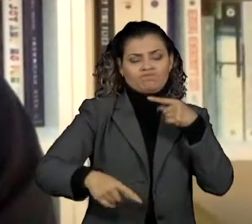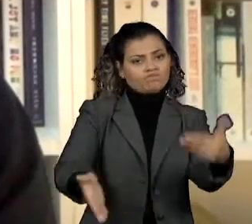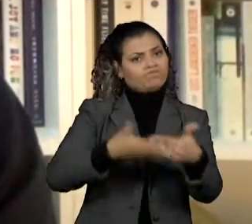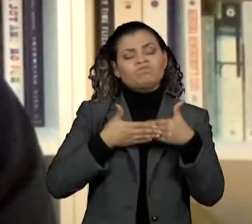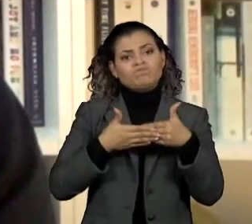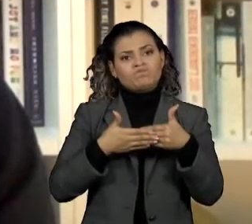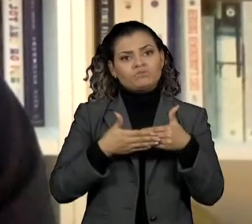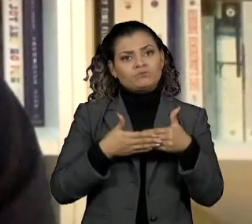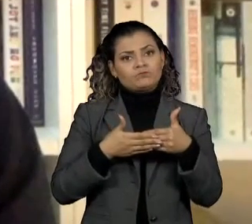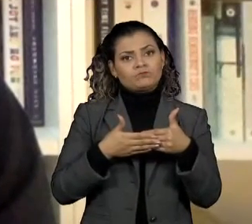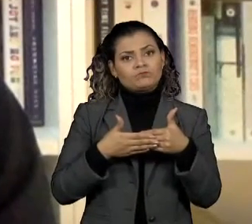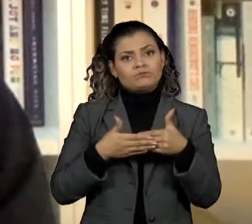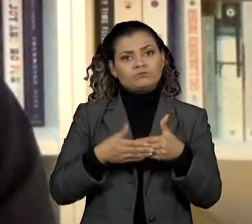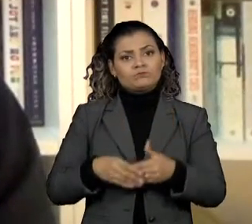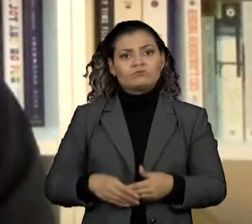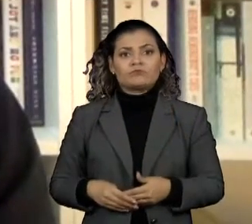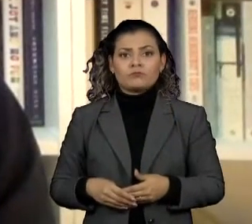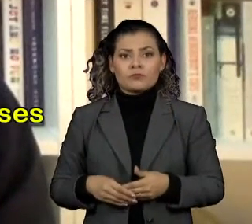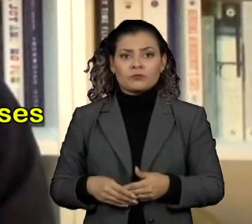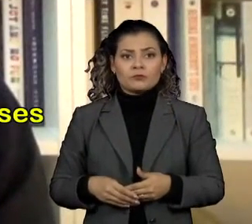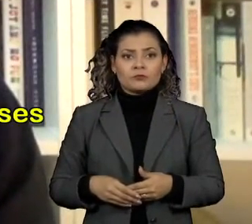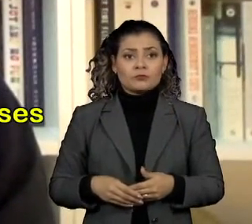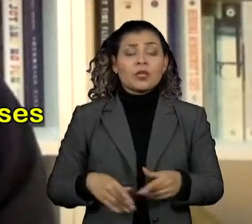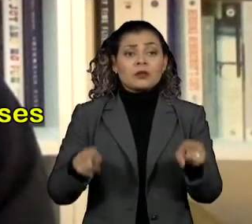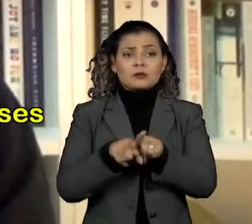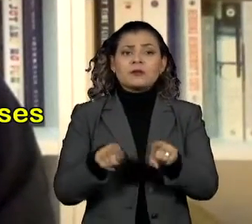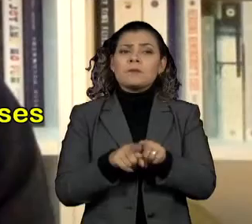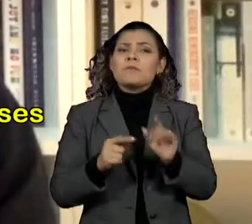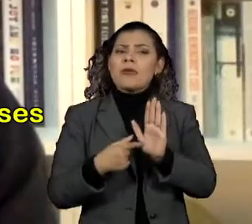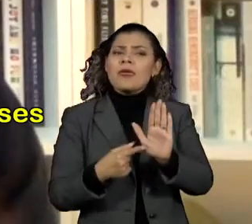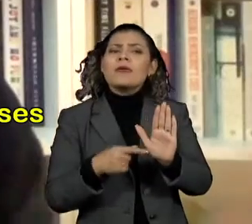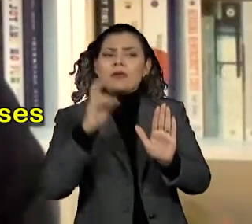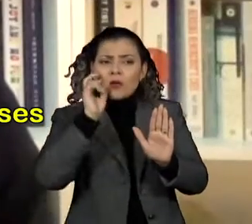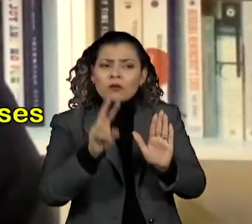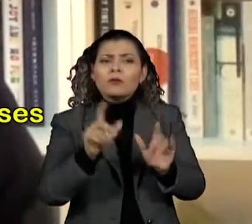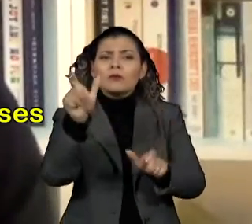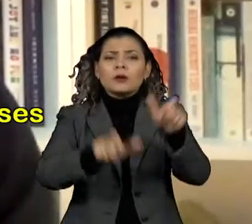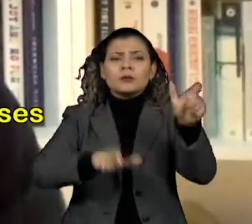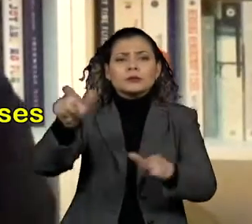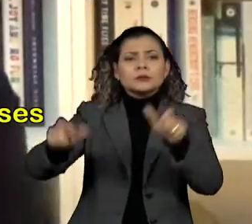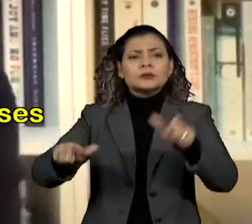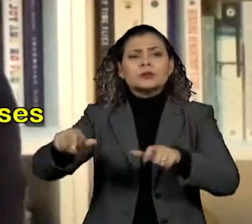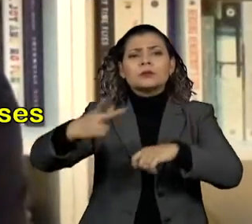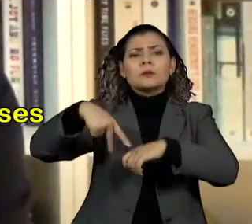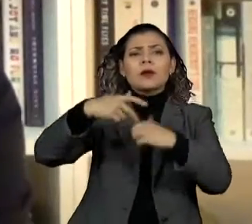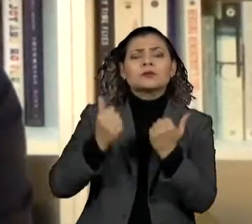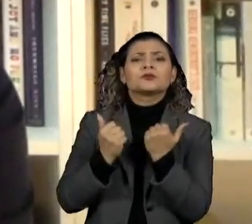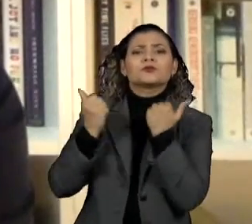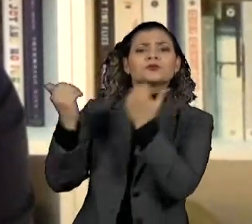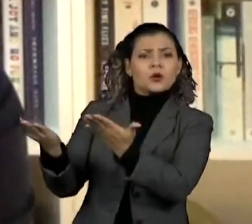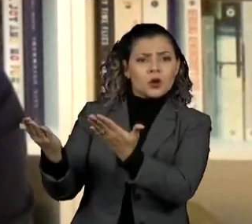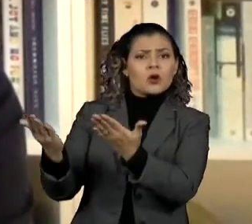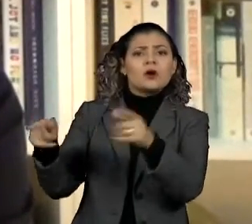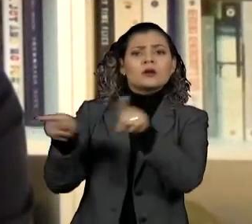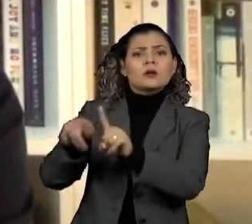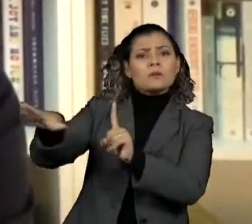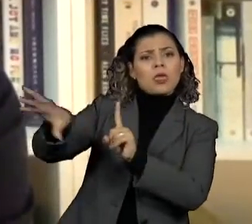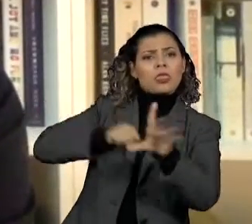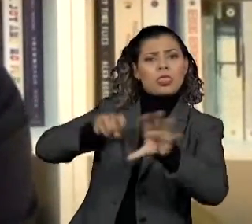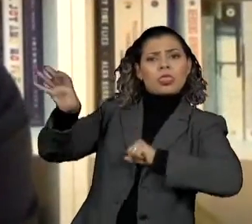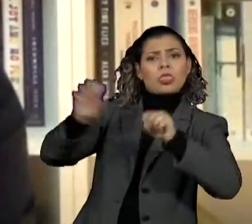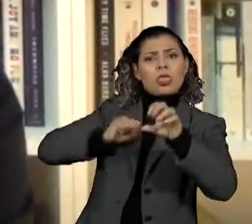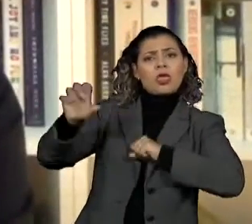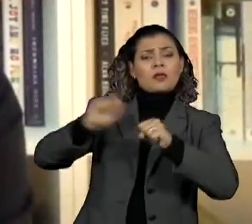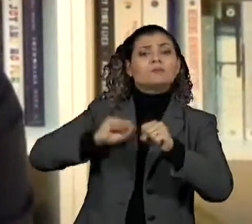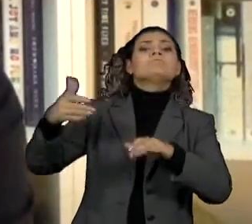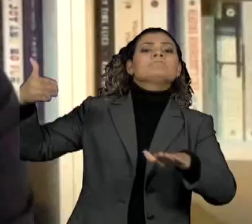strong travel bans, especially from other countries where the infection load is very high, and they have really